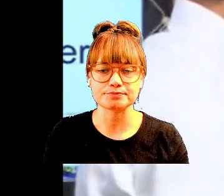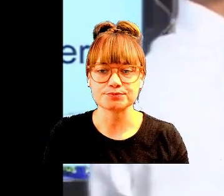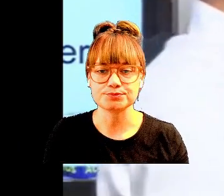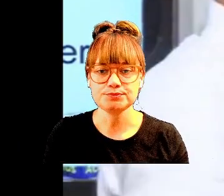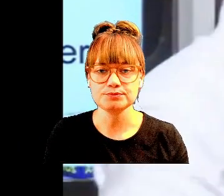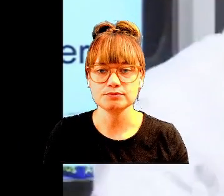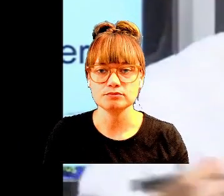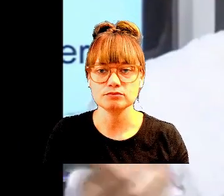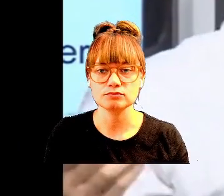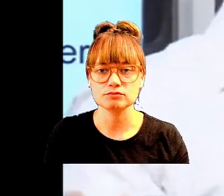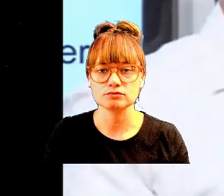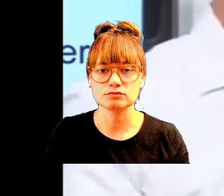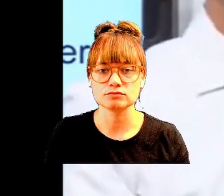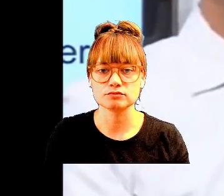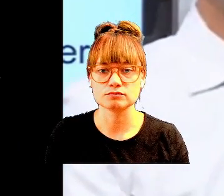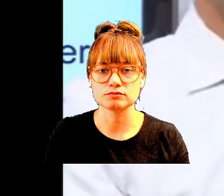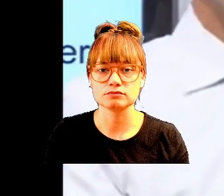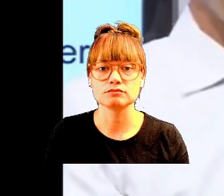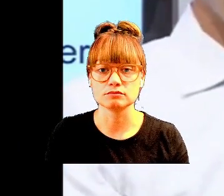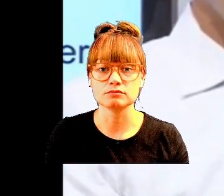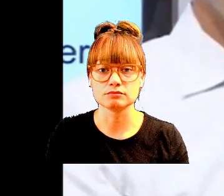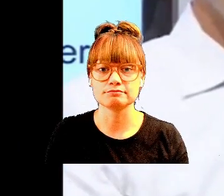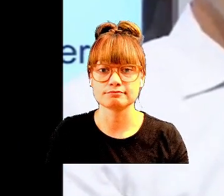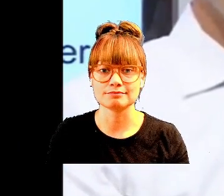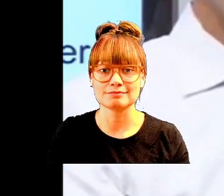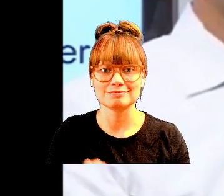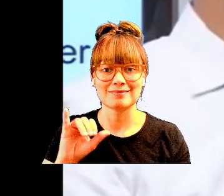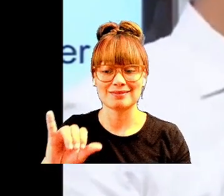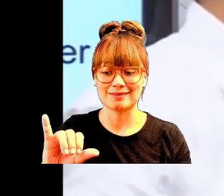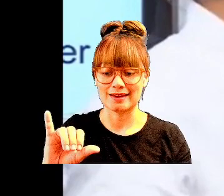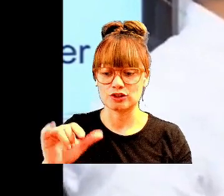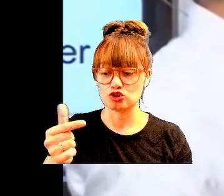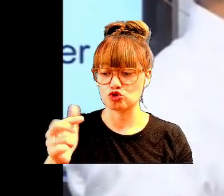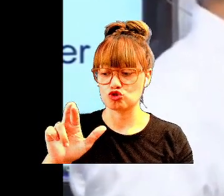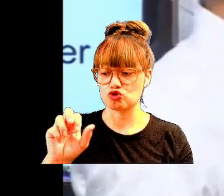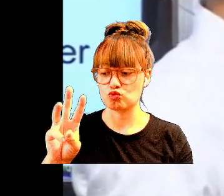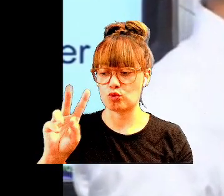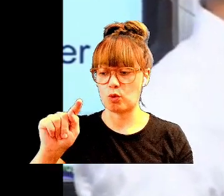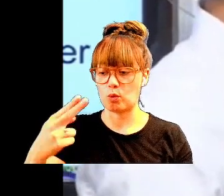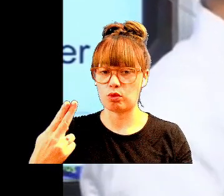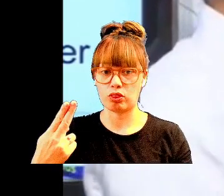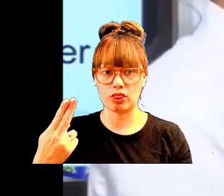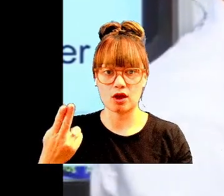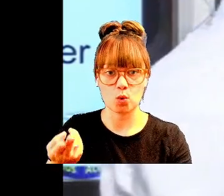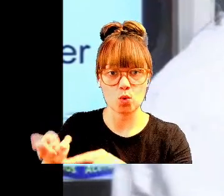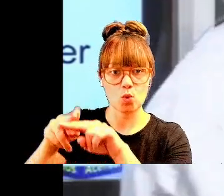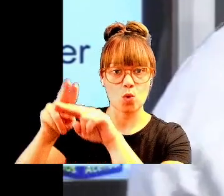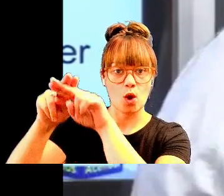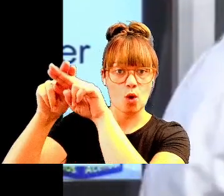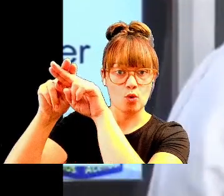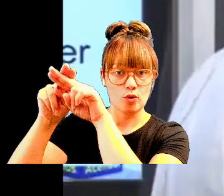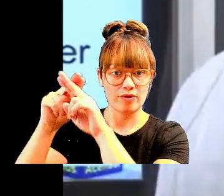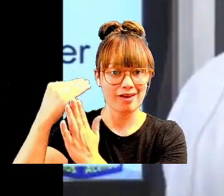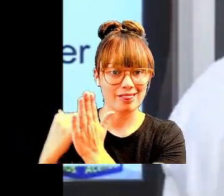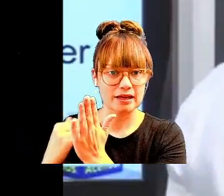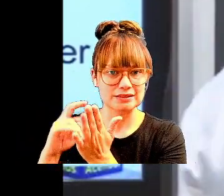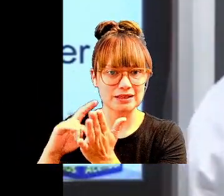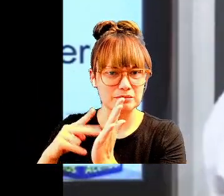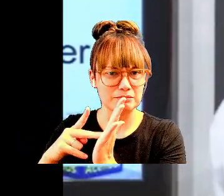And then finally, this is an exponential growth lesson, so we need an exponent.